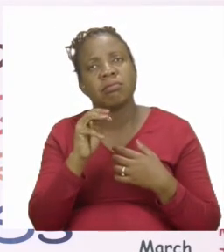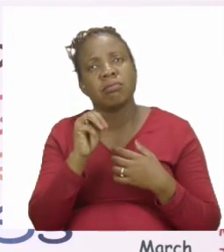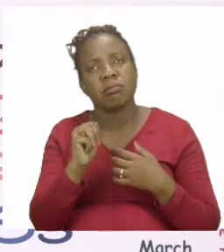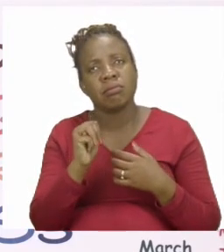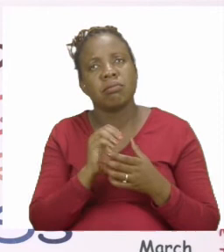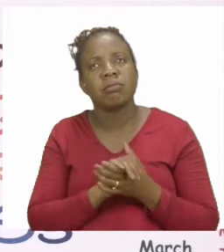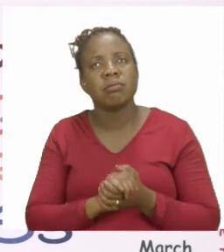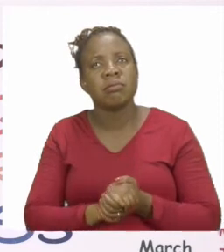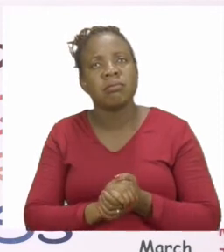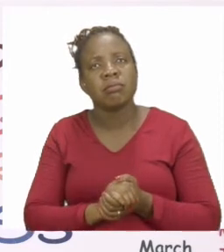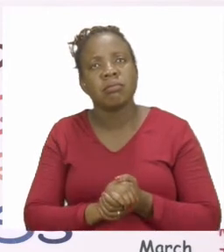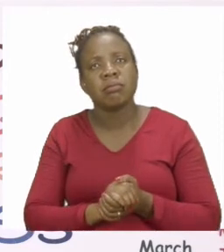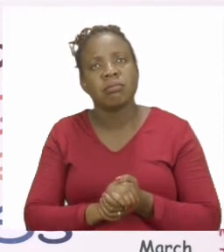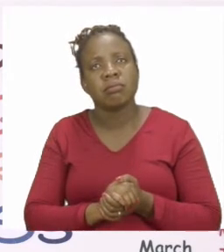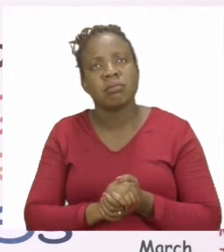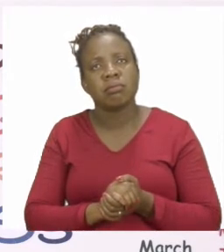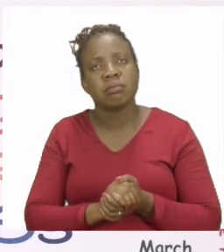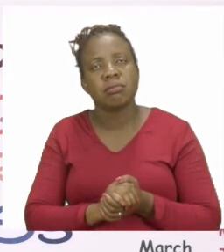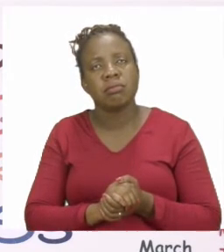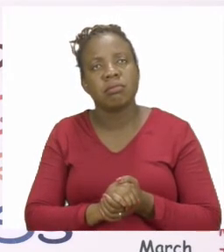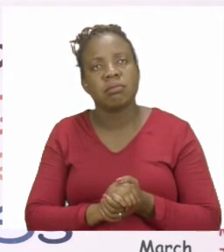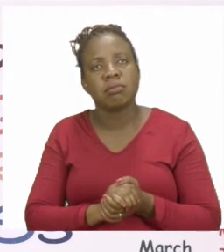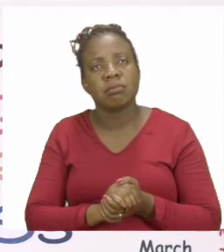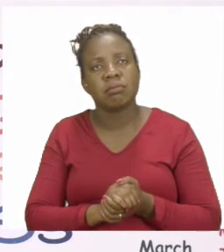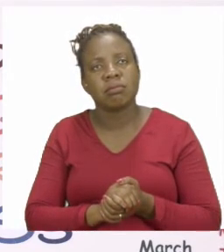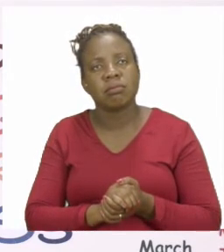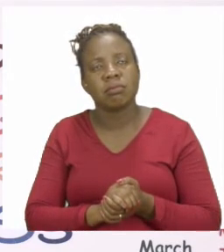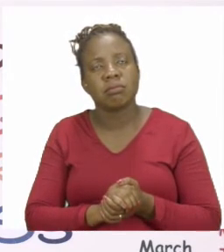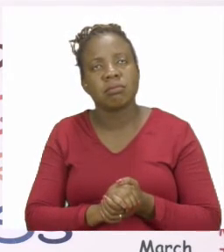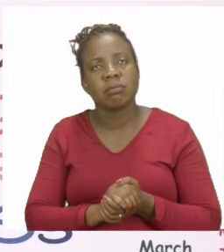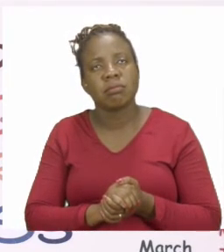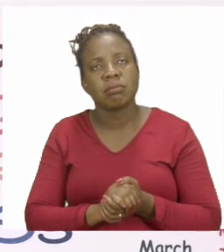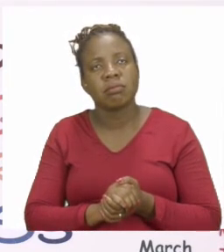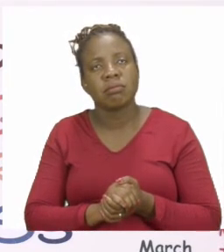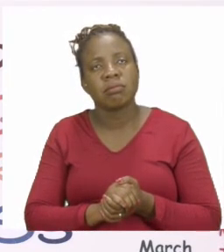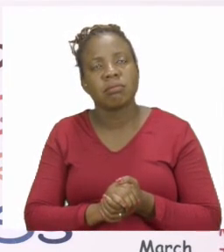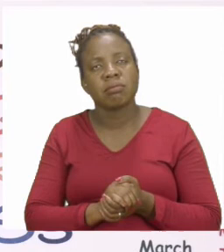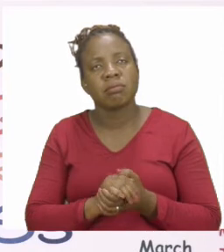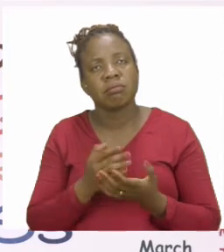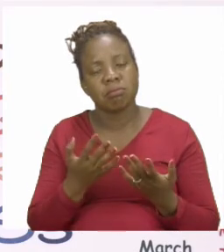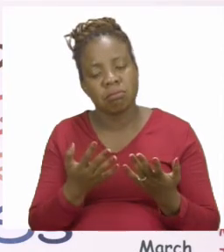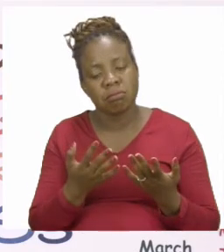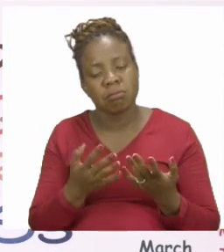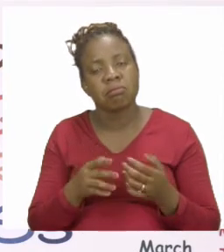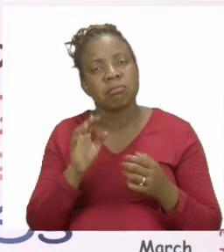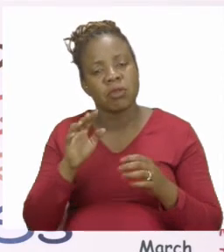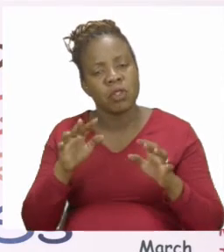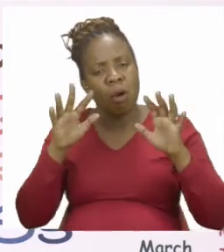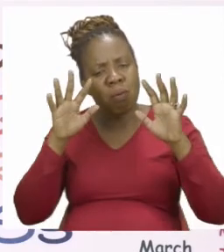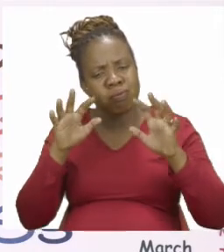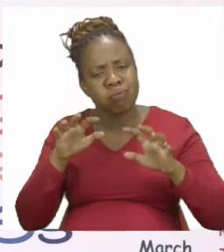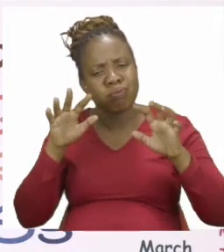millimeters. Always remember the measurement. And then we look how much rain was received in